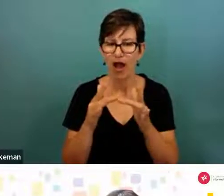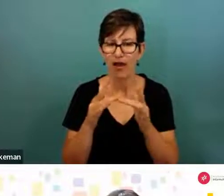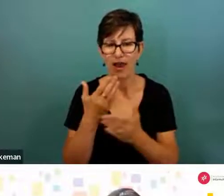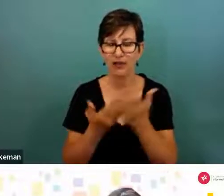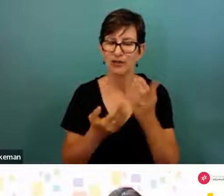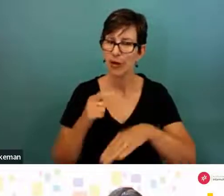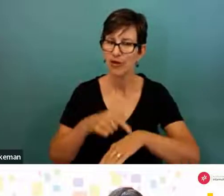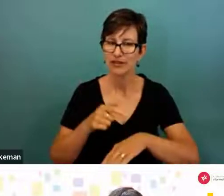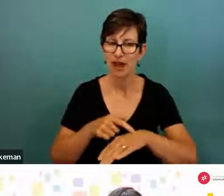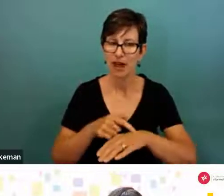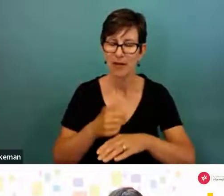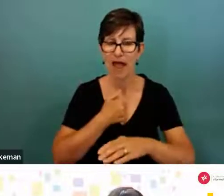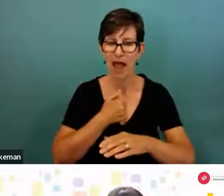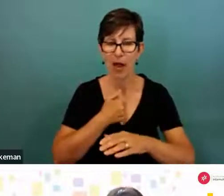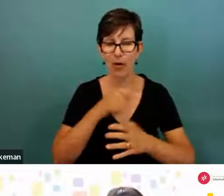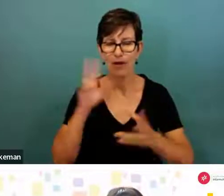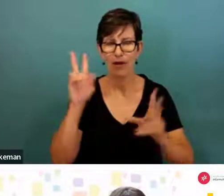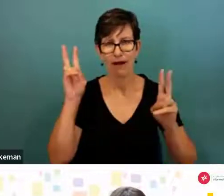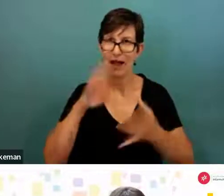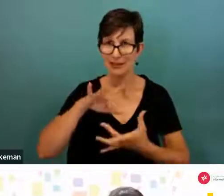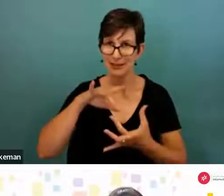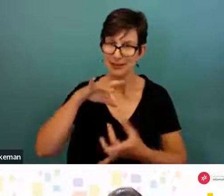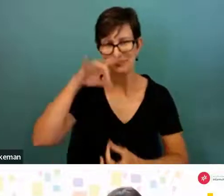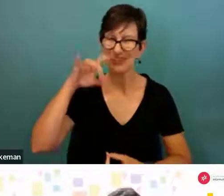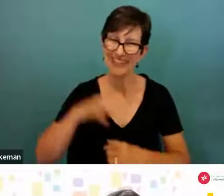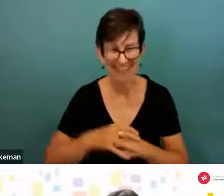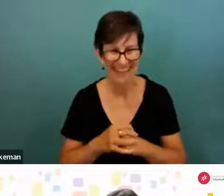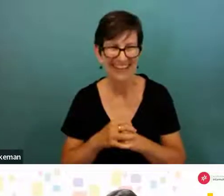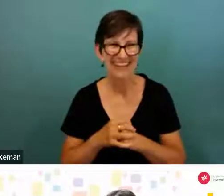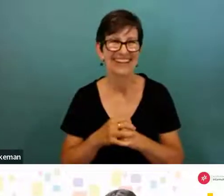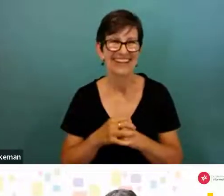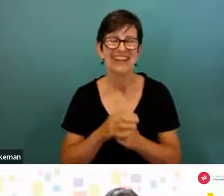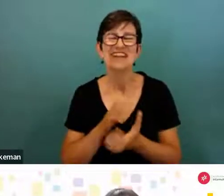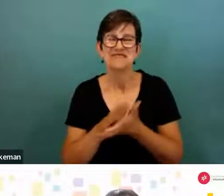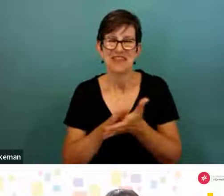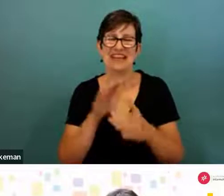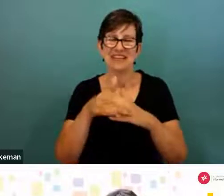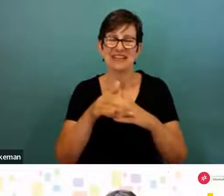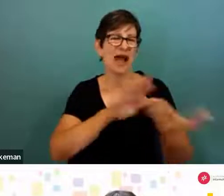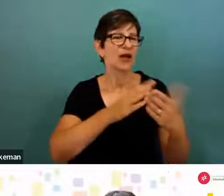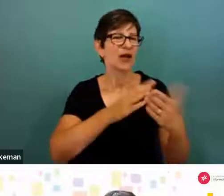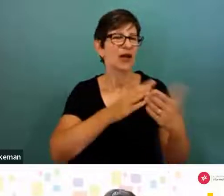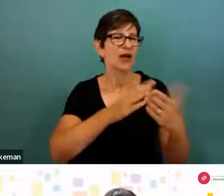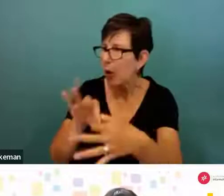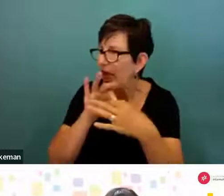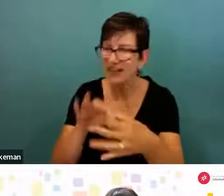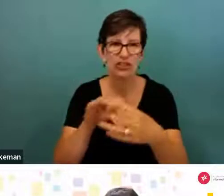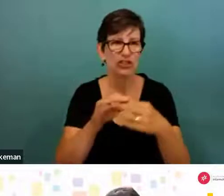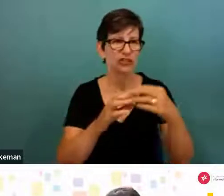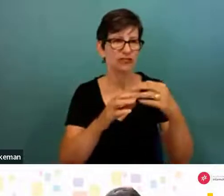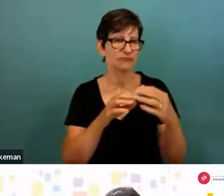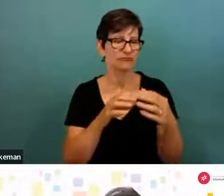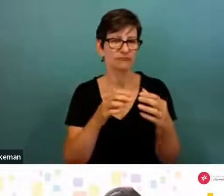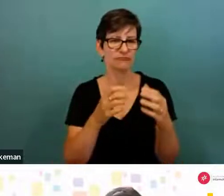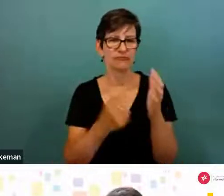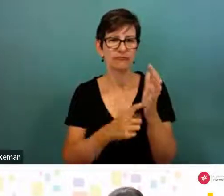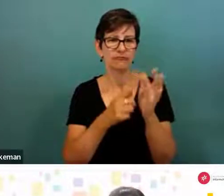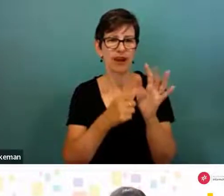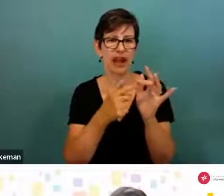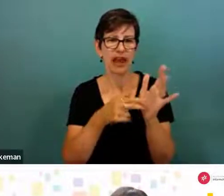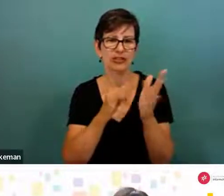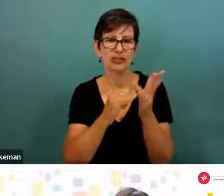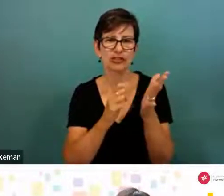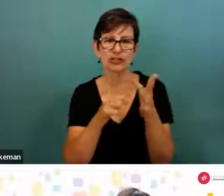what we're hoping is that because it's about community connection, building relationships, having people in